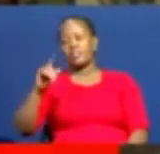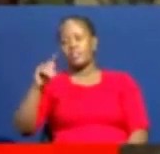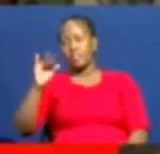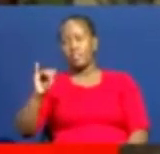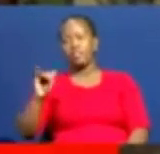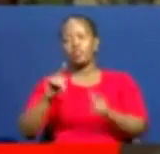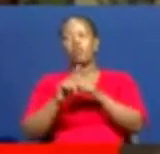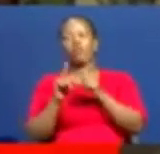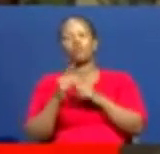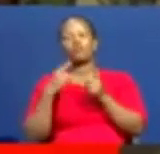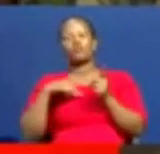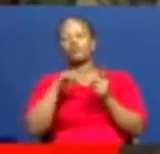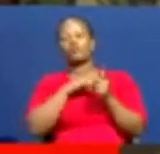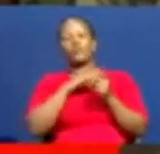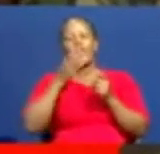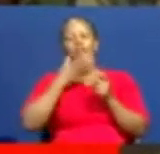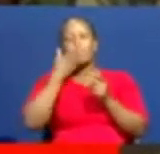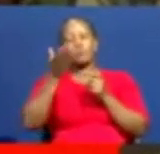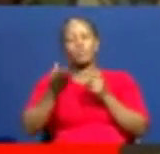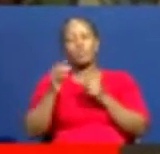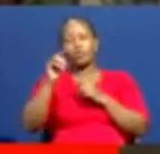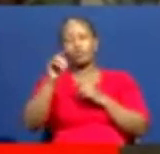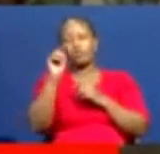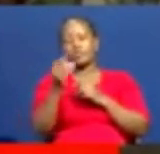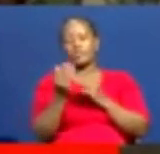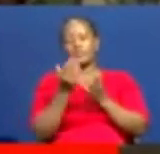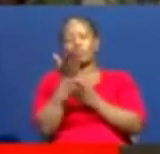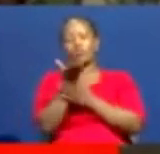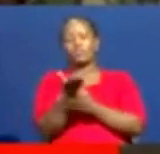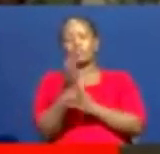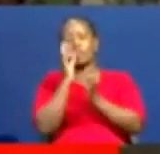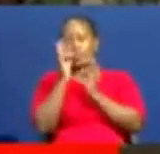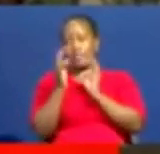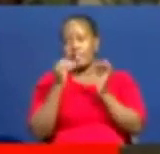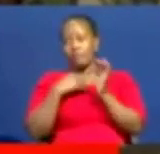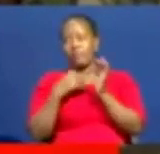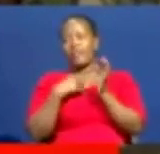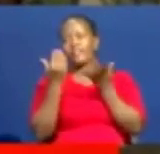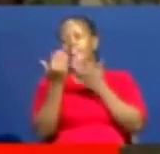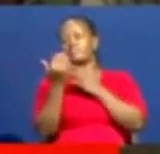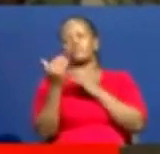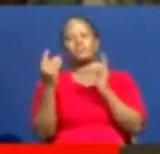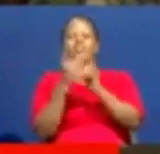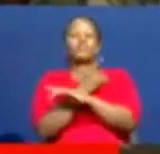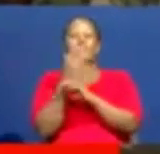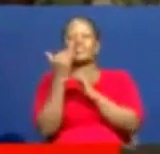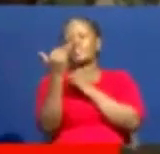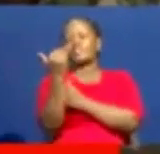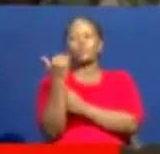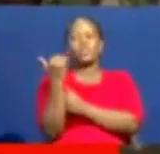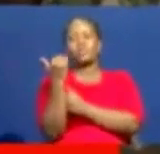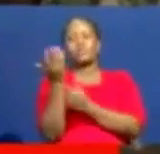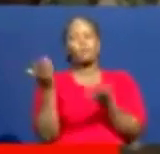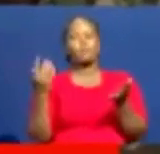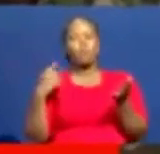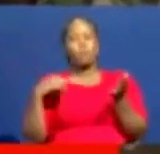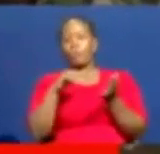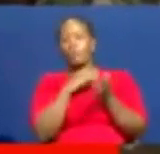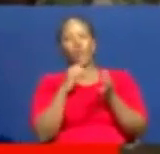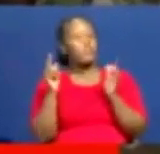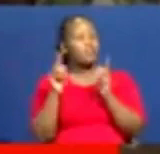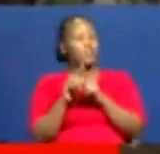are responding to that request. If they had requested, if they had made a different request, we would have